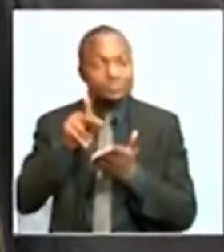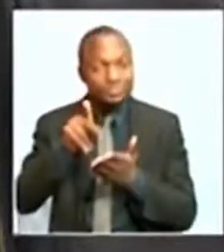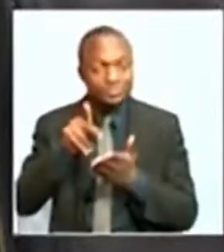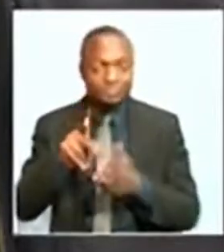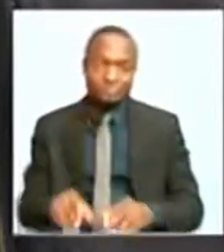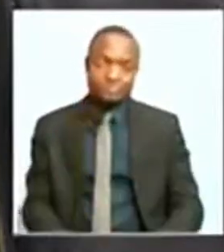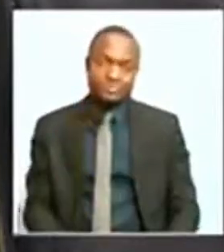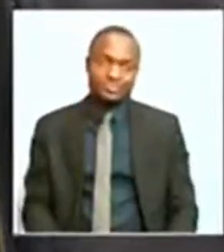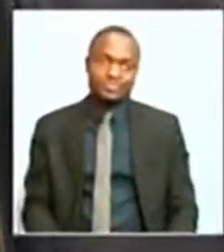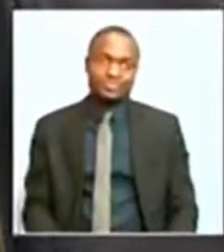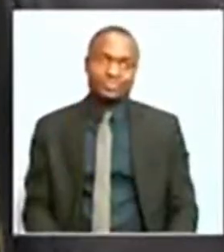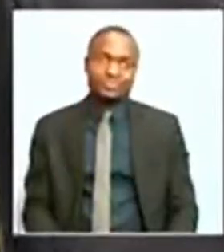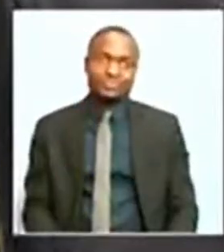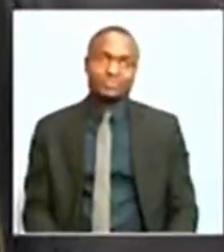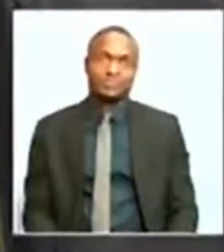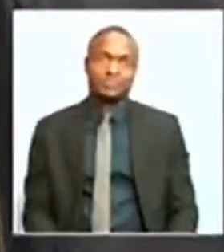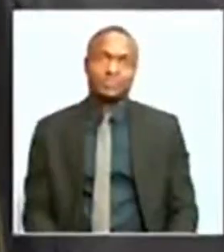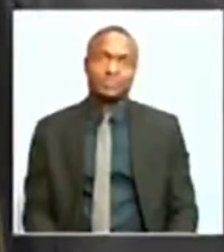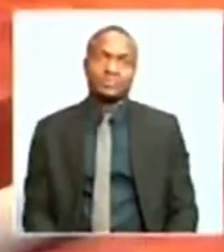that.